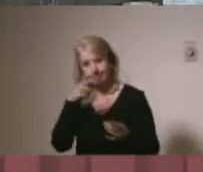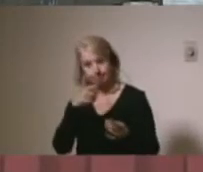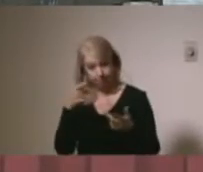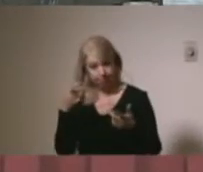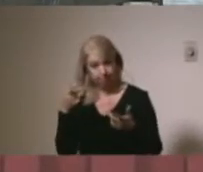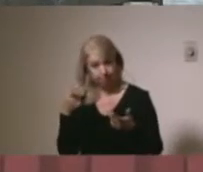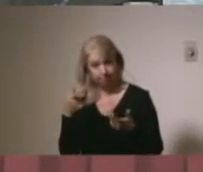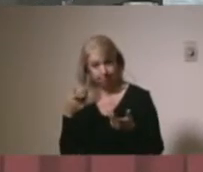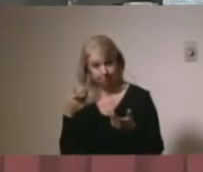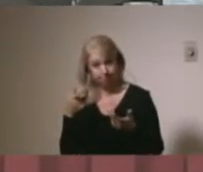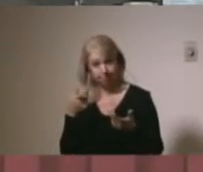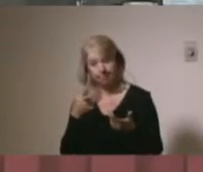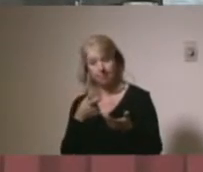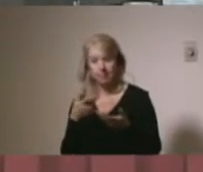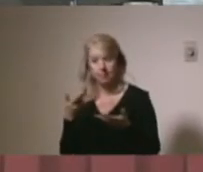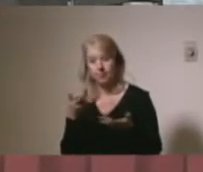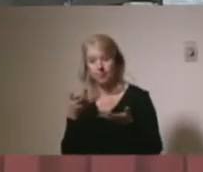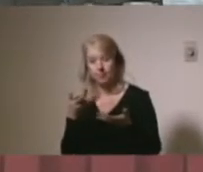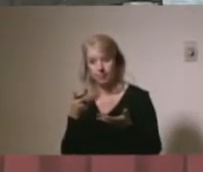a